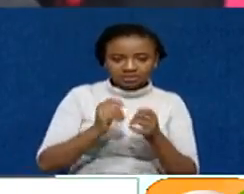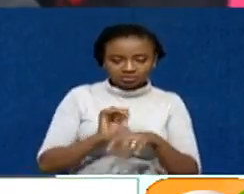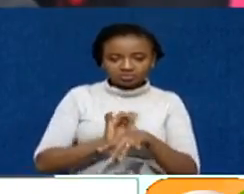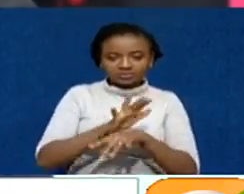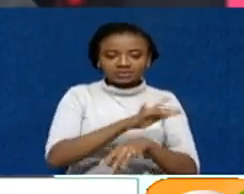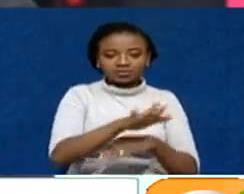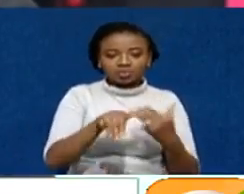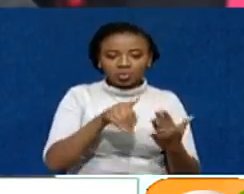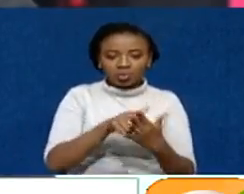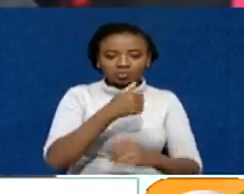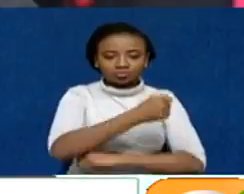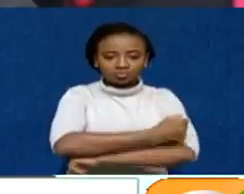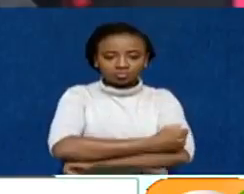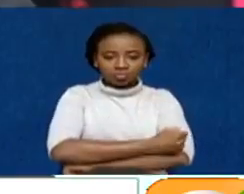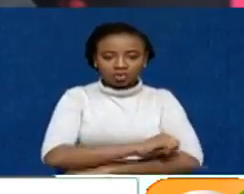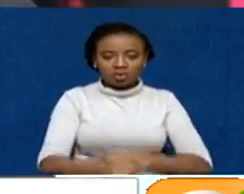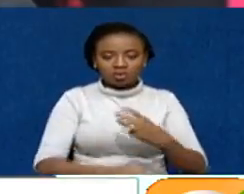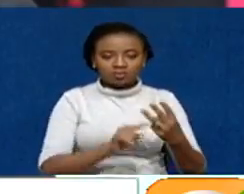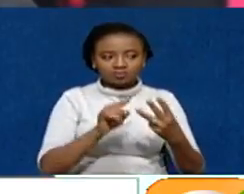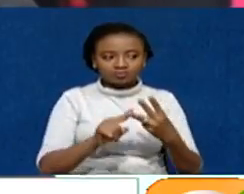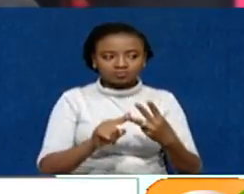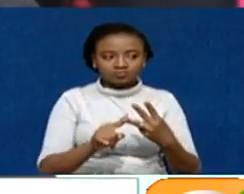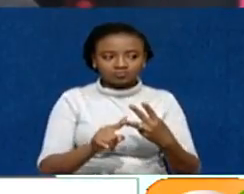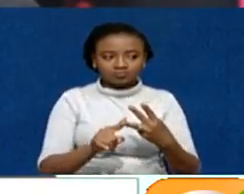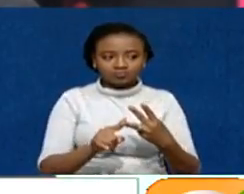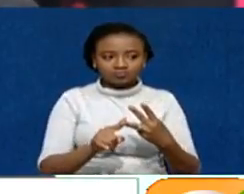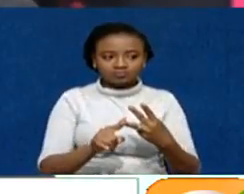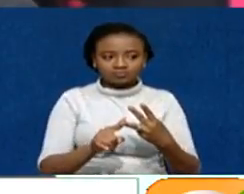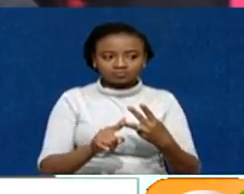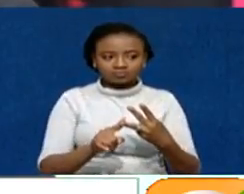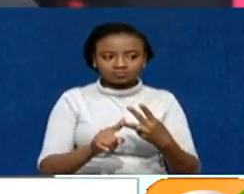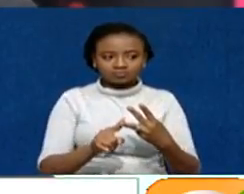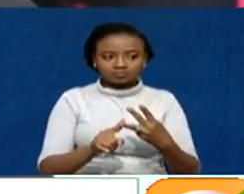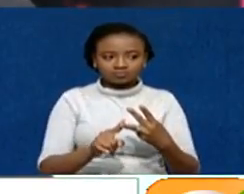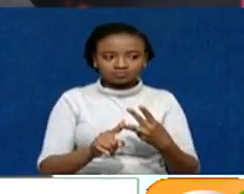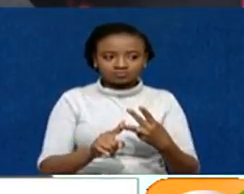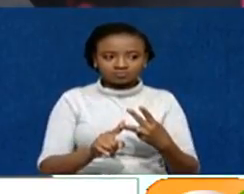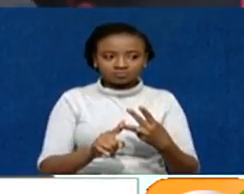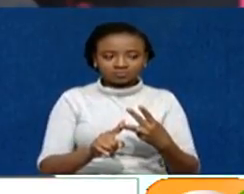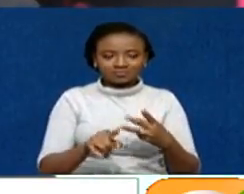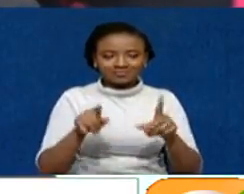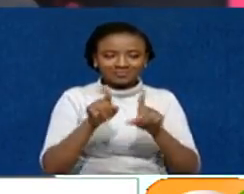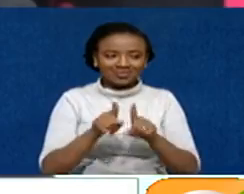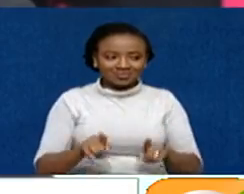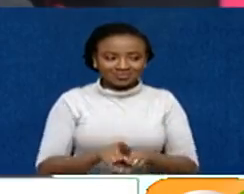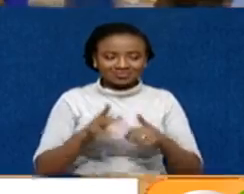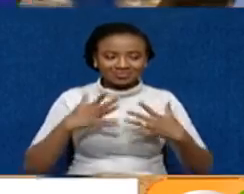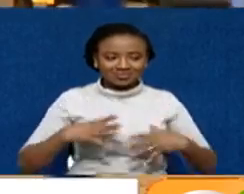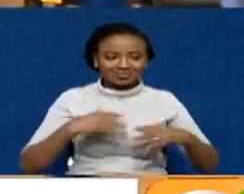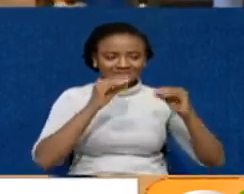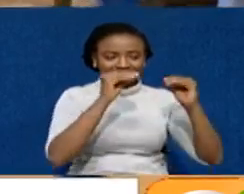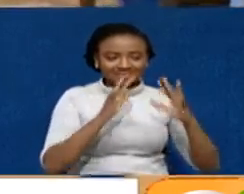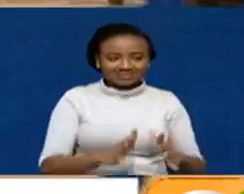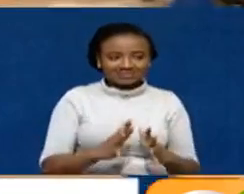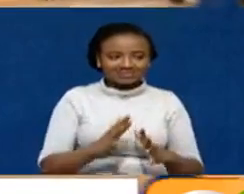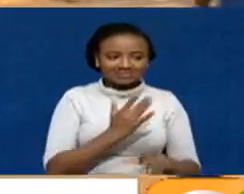all schools. Three, pupil-teacher ratio be adequate for effective learning.